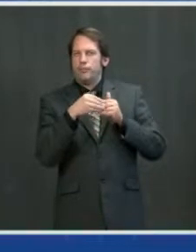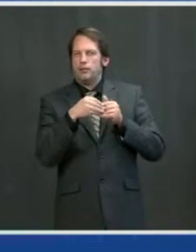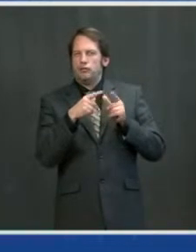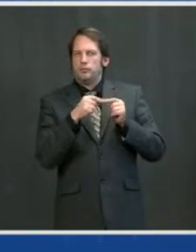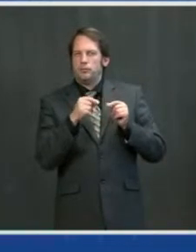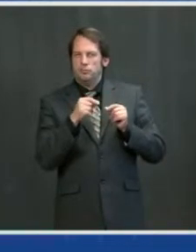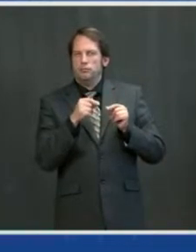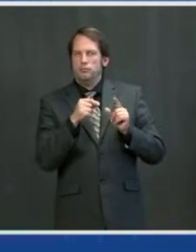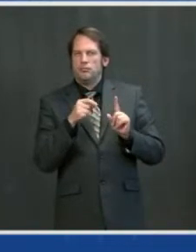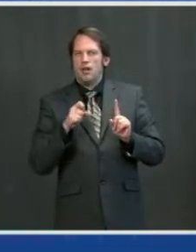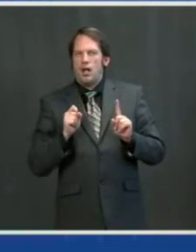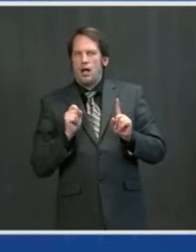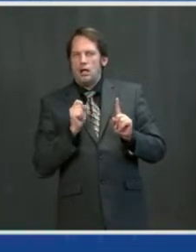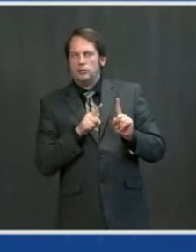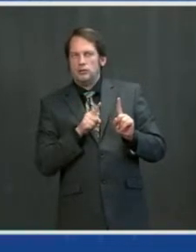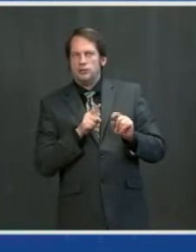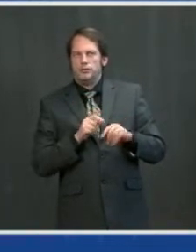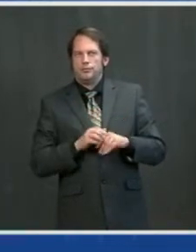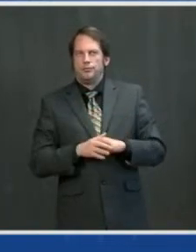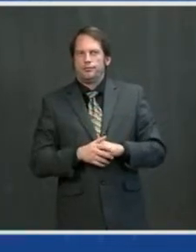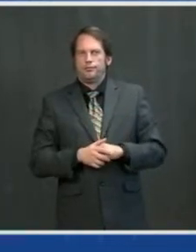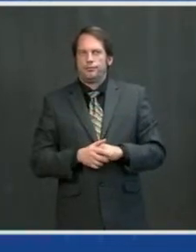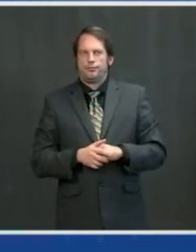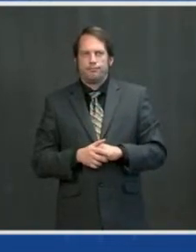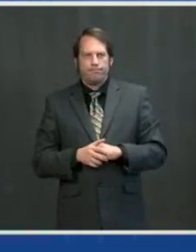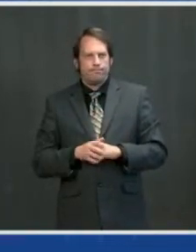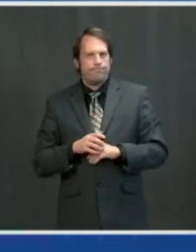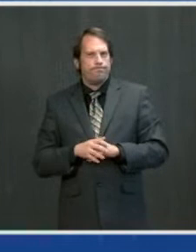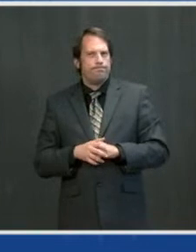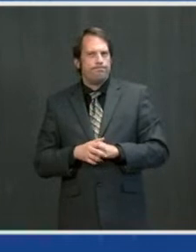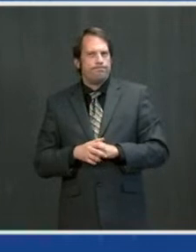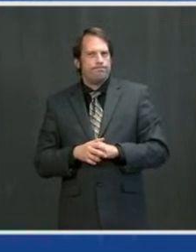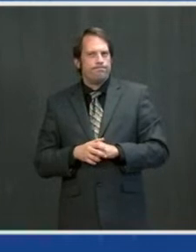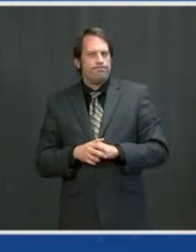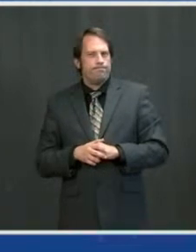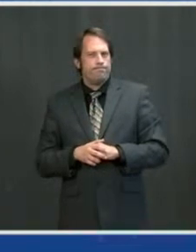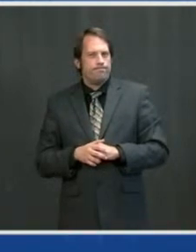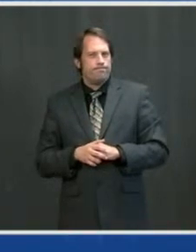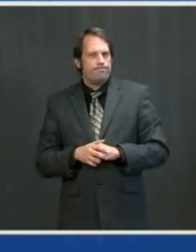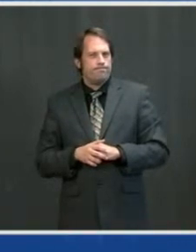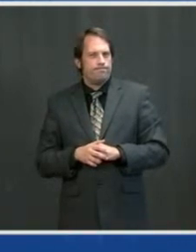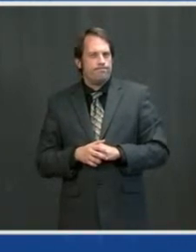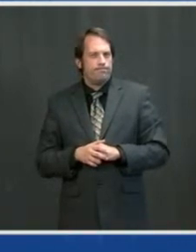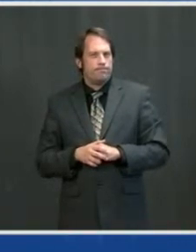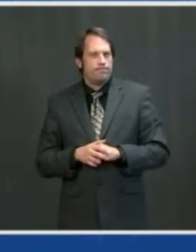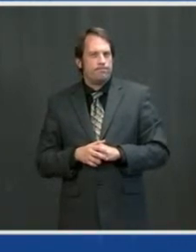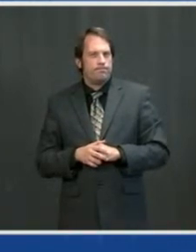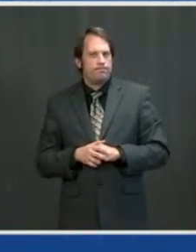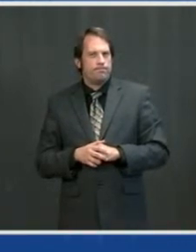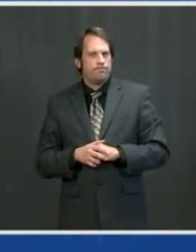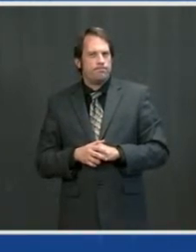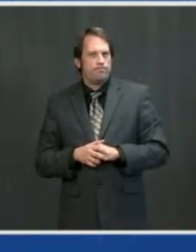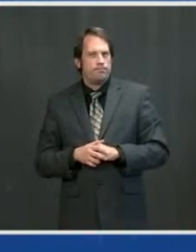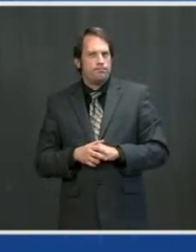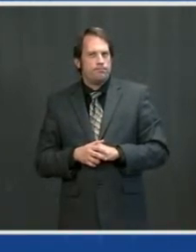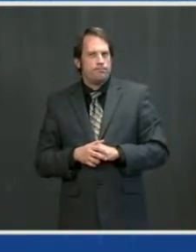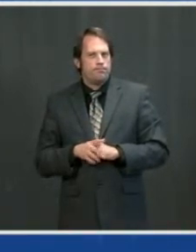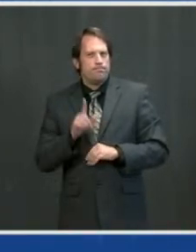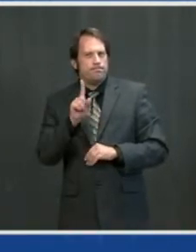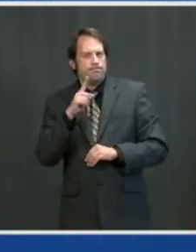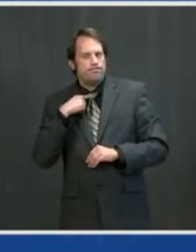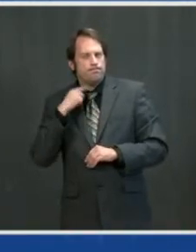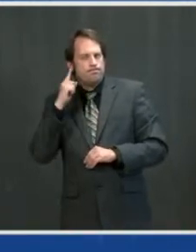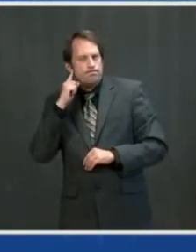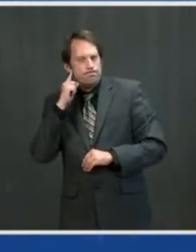Tokyo Olympics and the Paralympics planned for this summer, you have garnered support from President Biden. Did